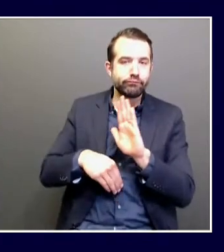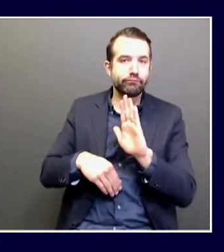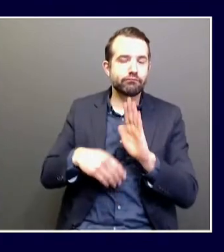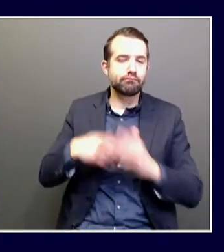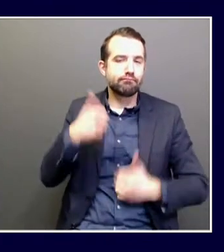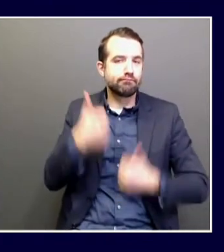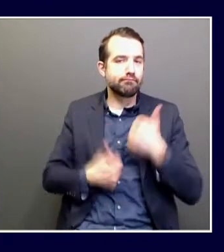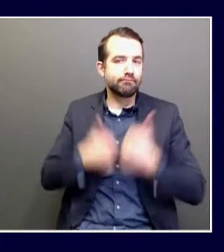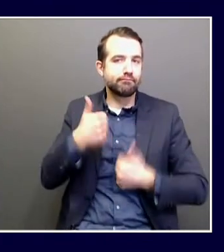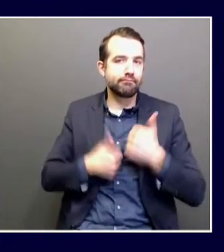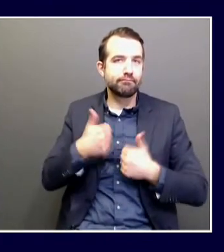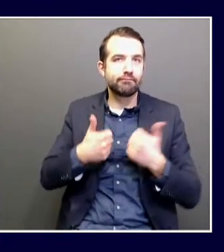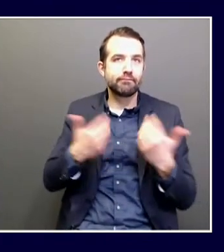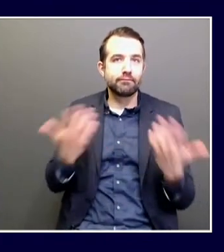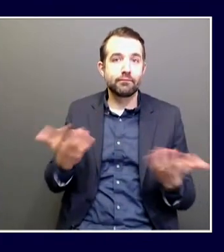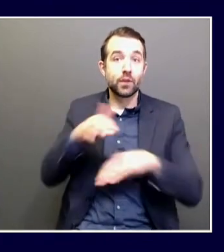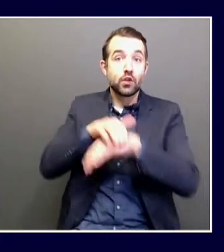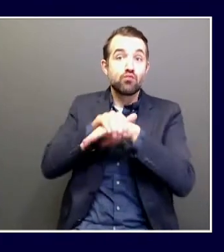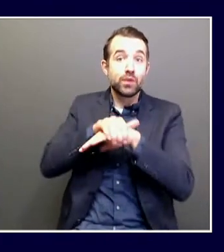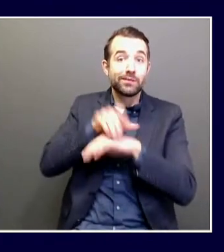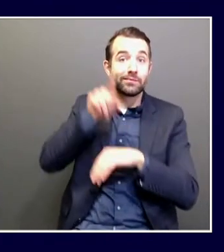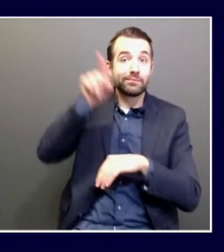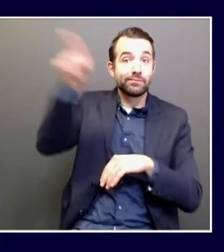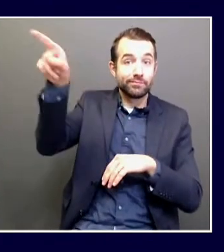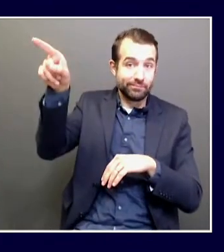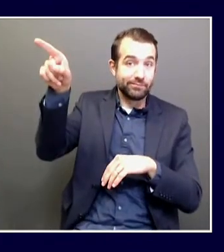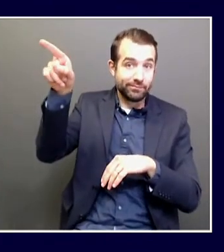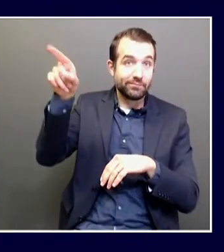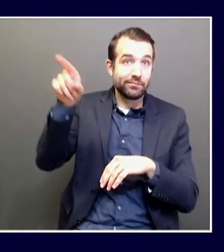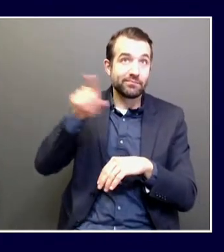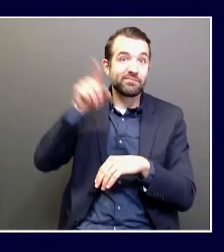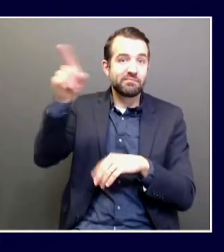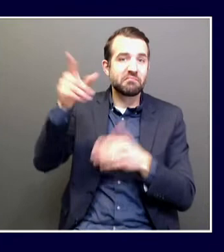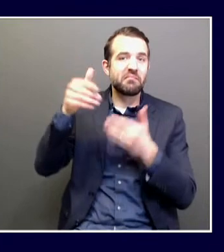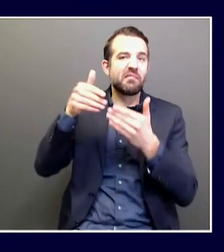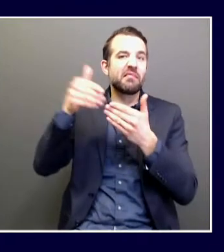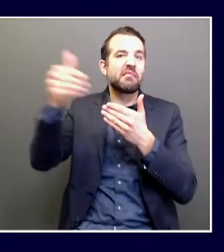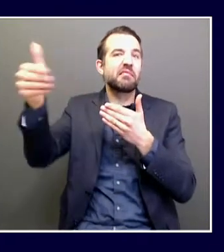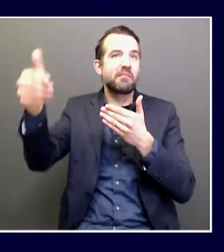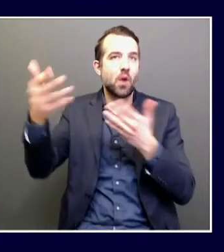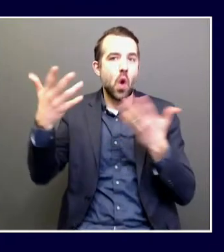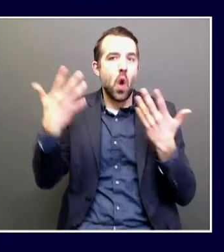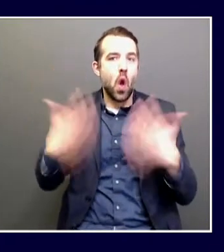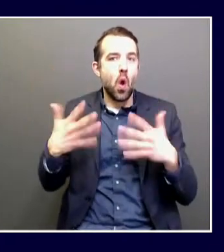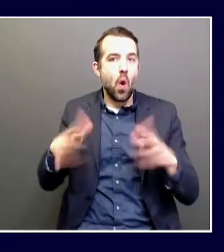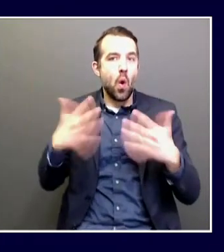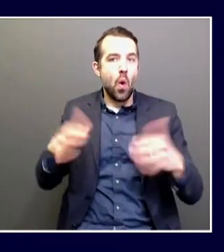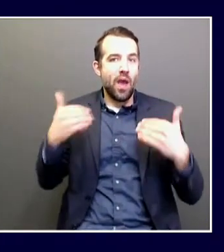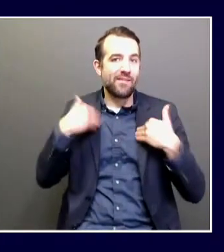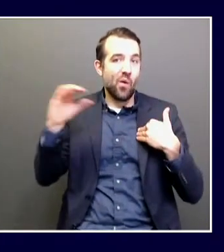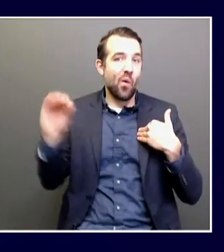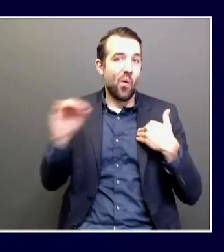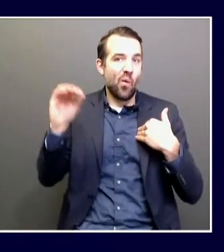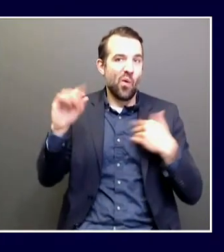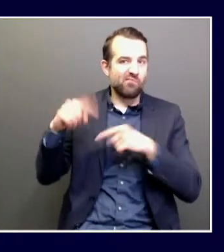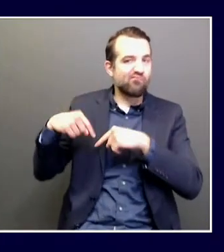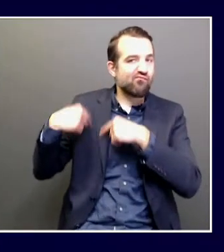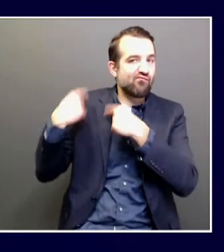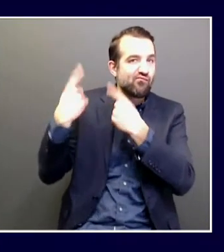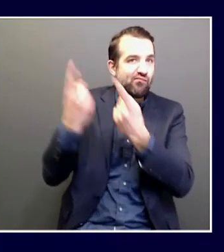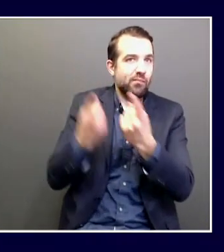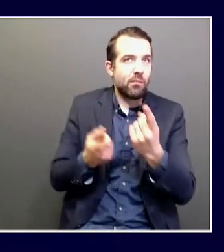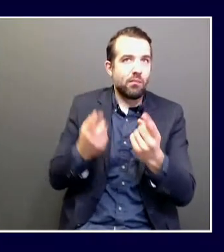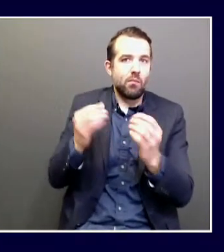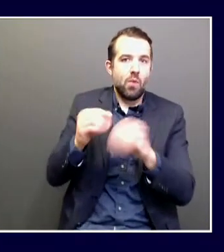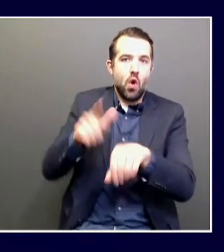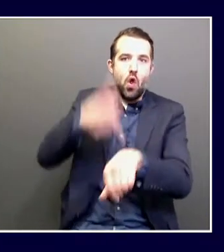a bit ahead of us in epidemiological terms based on their experience with the Omicron variant. The picture in some of those parts